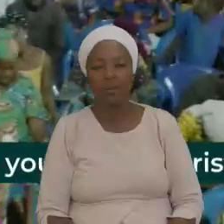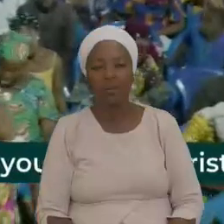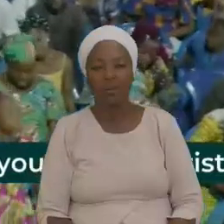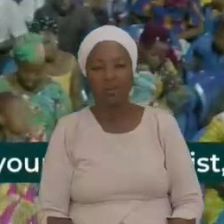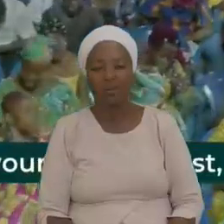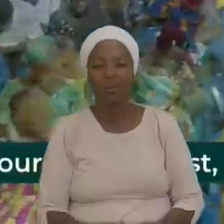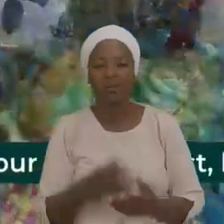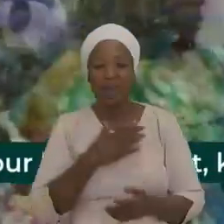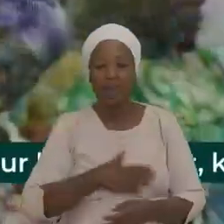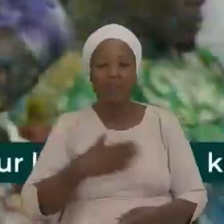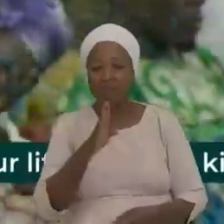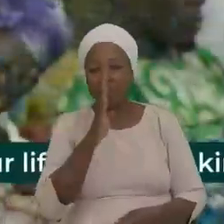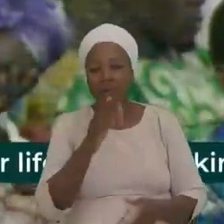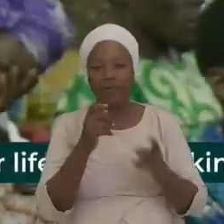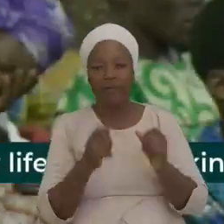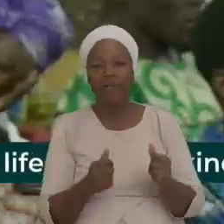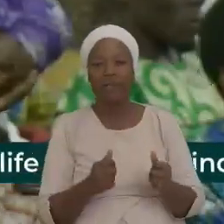Please hurry up.